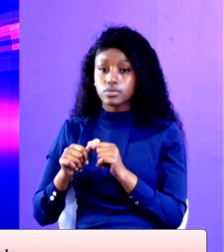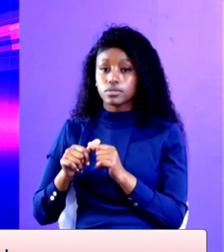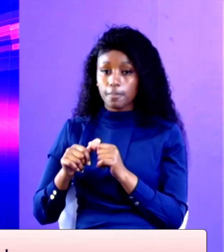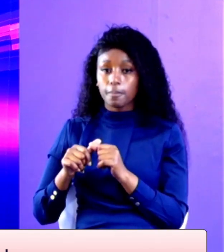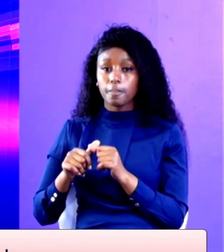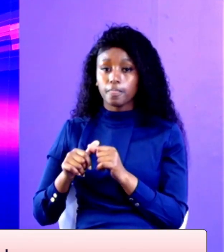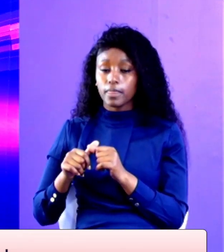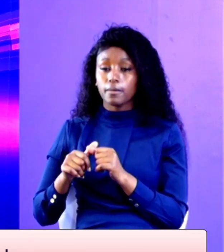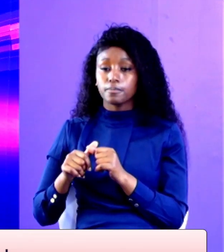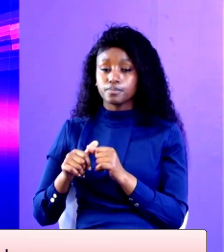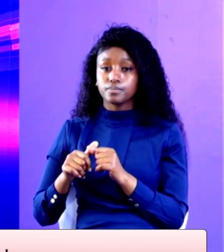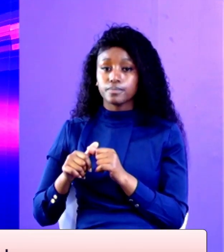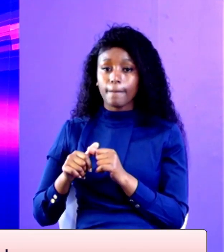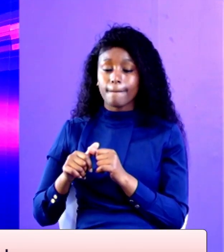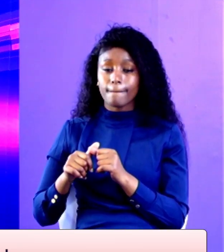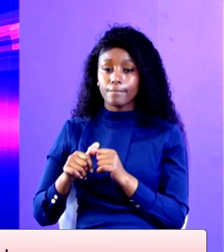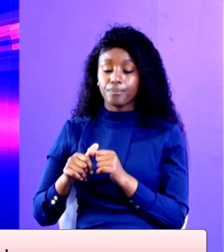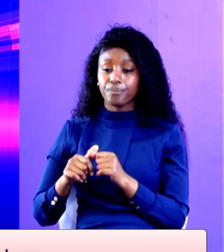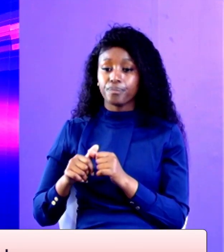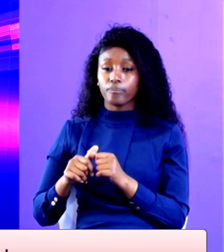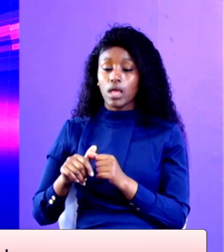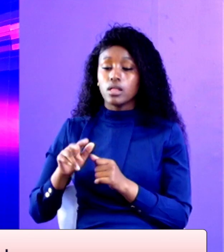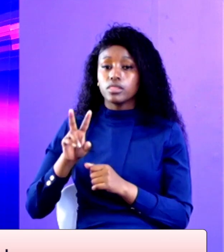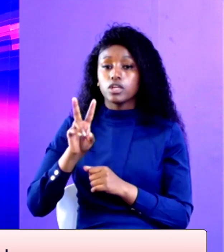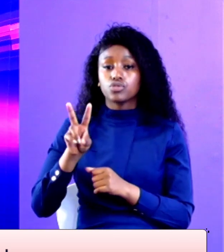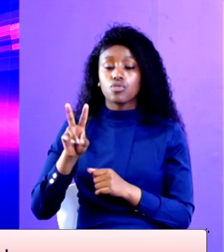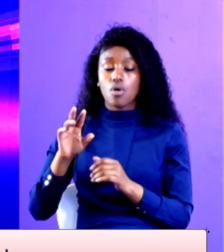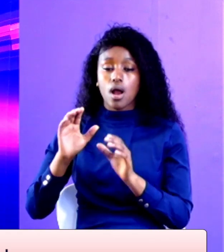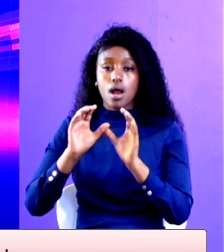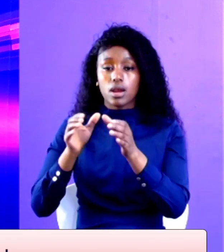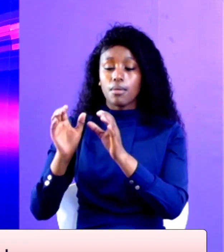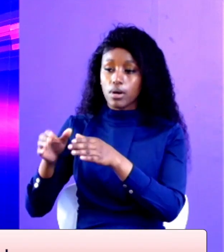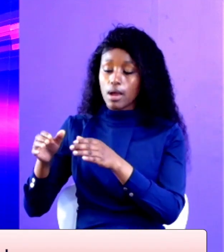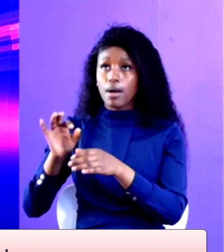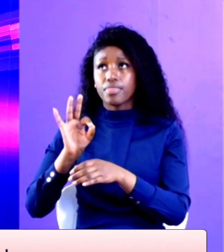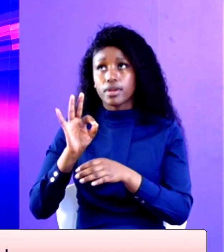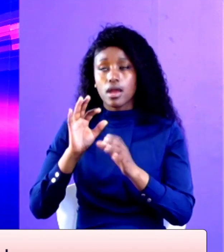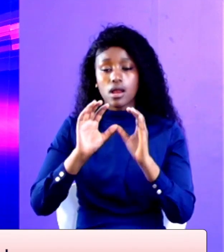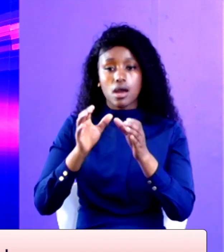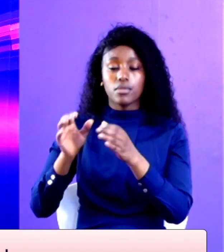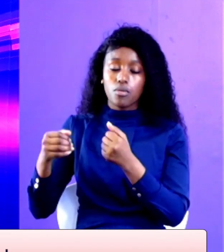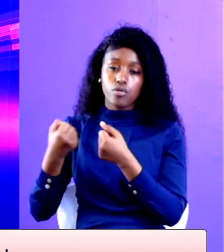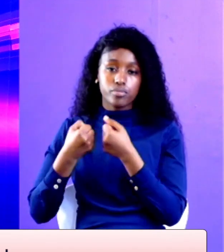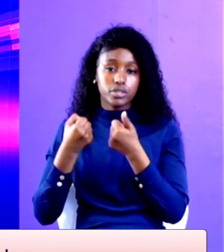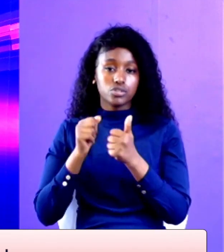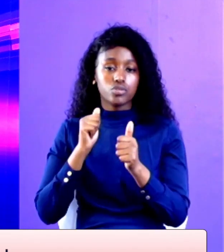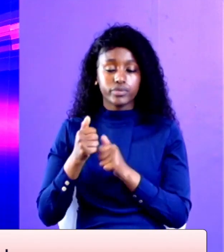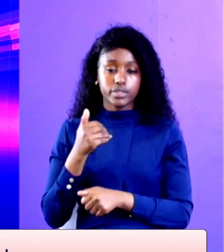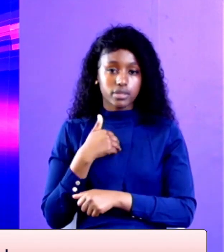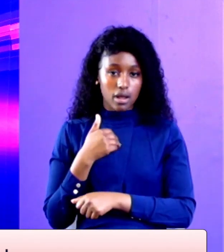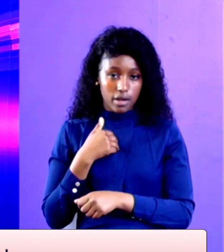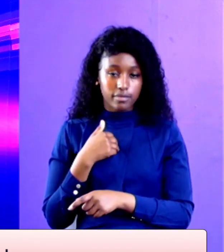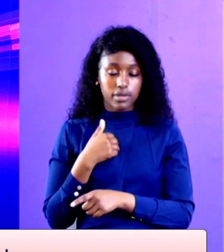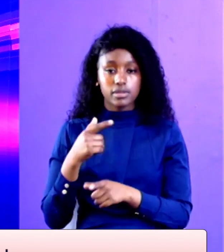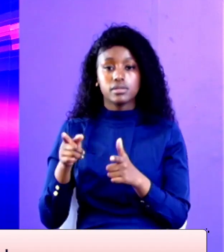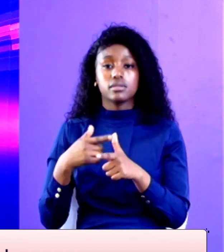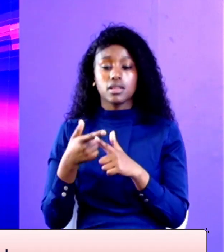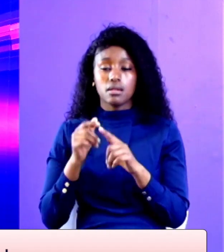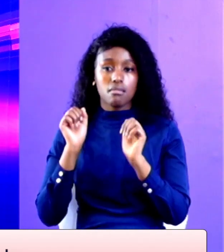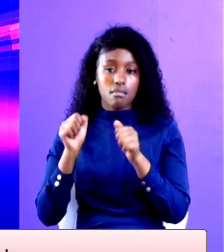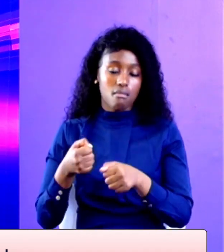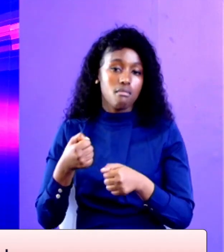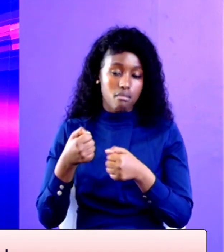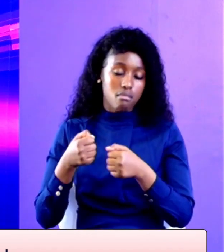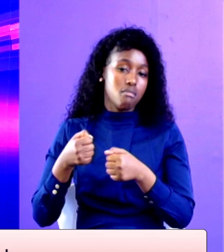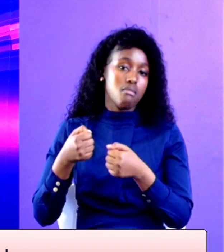these two club friendlies. No, three. Manchester United. And then we can just